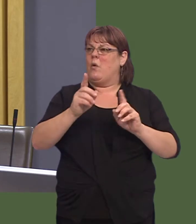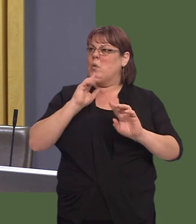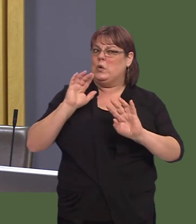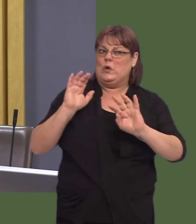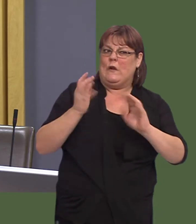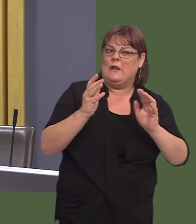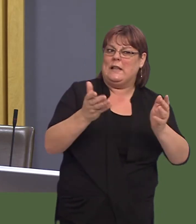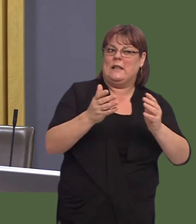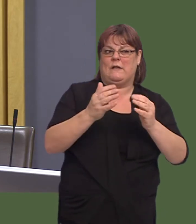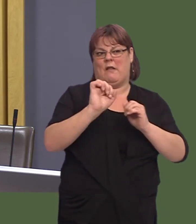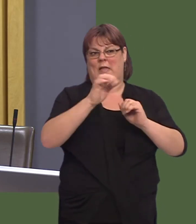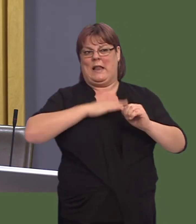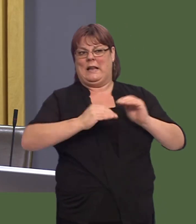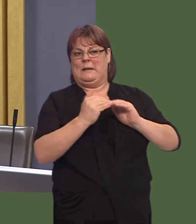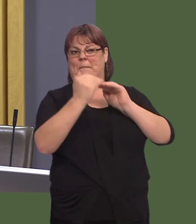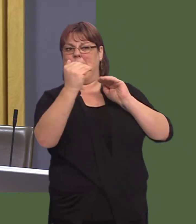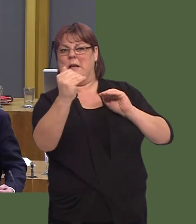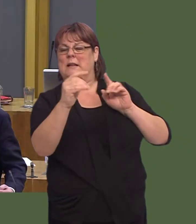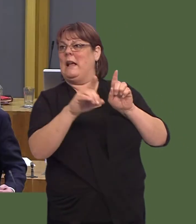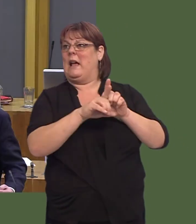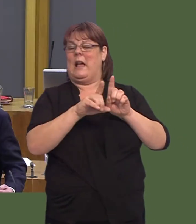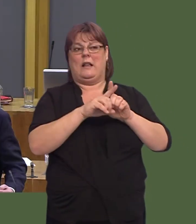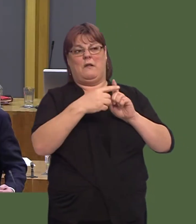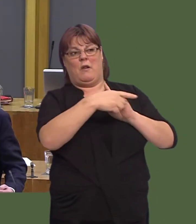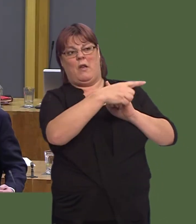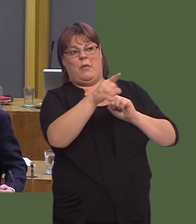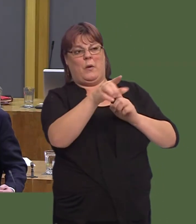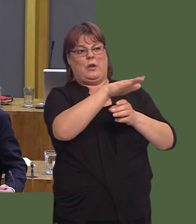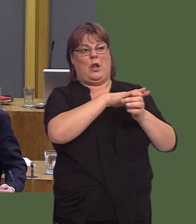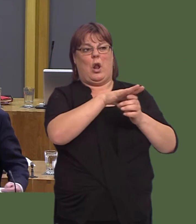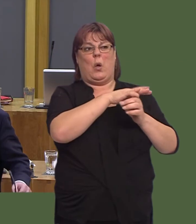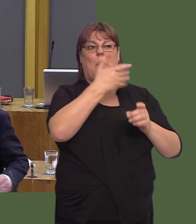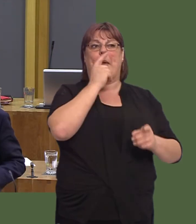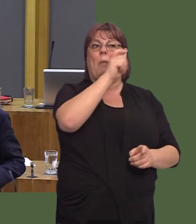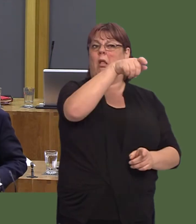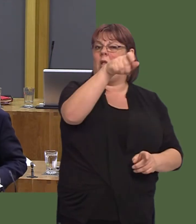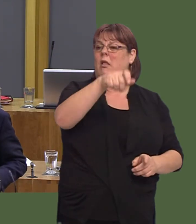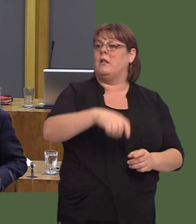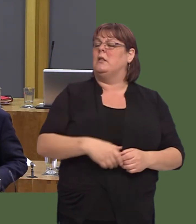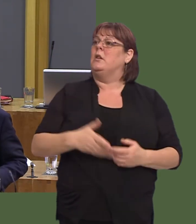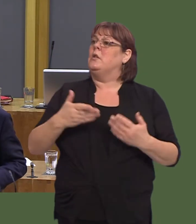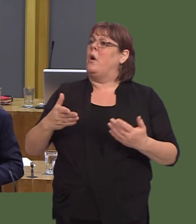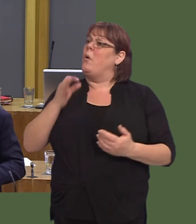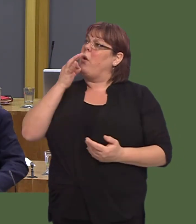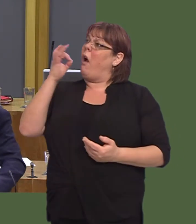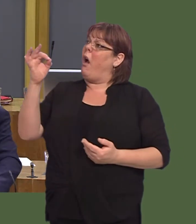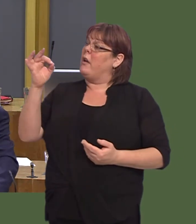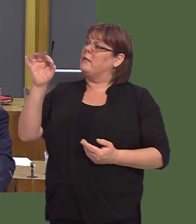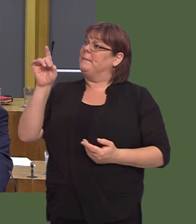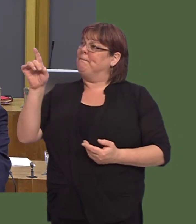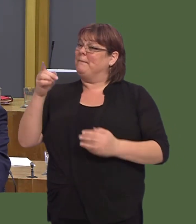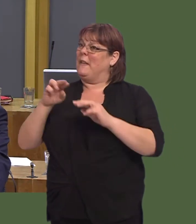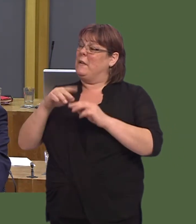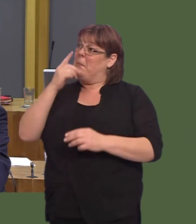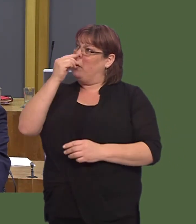services to meet their needs and, in turn, the needs of those local constituents. So, First Minister, is it